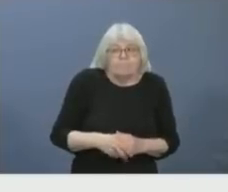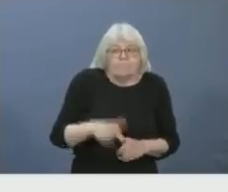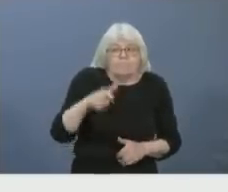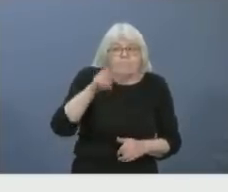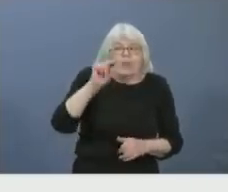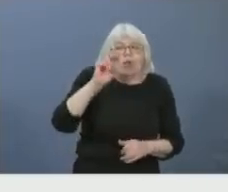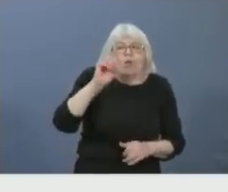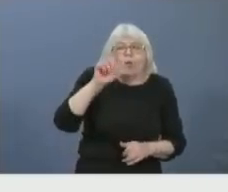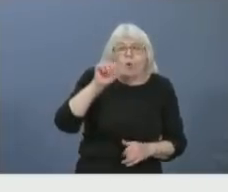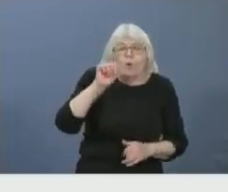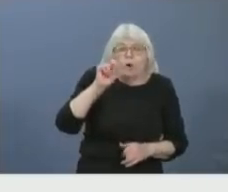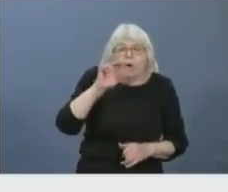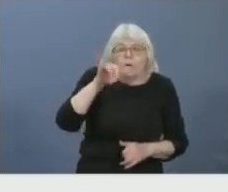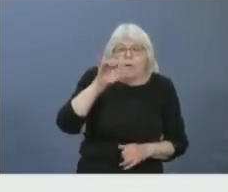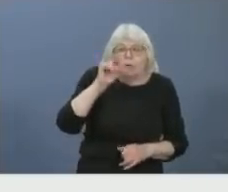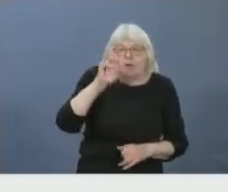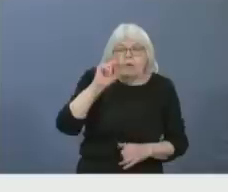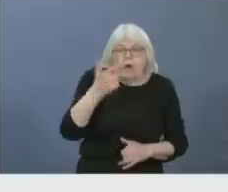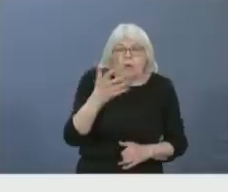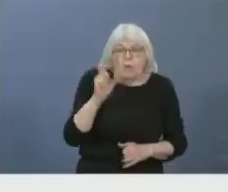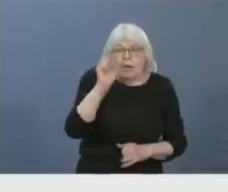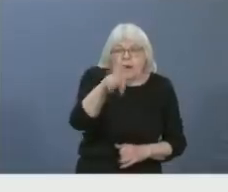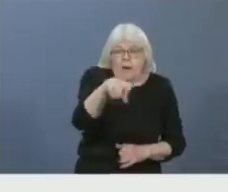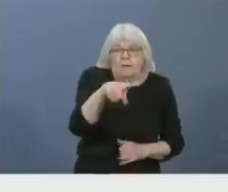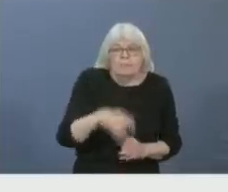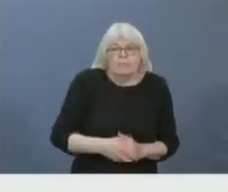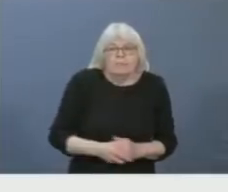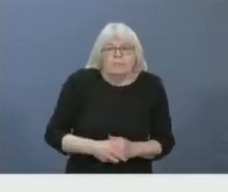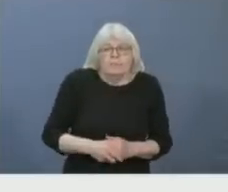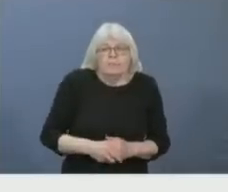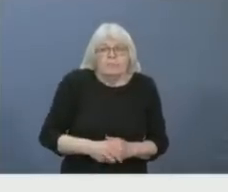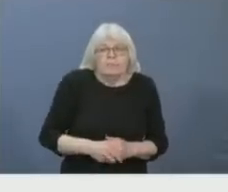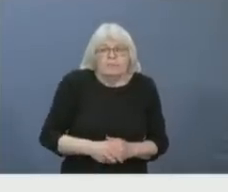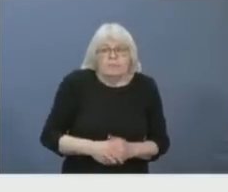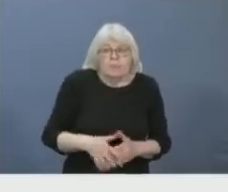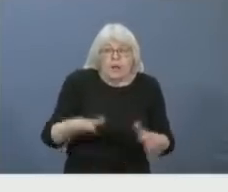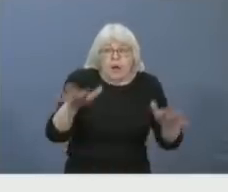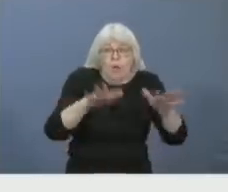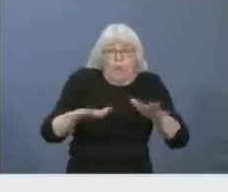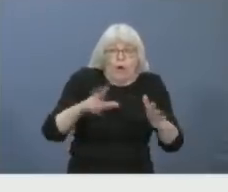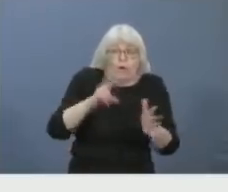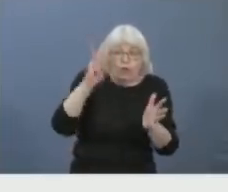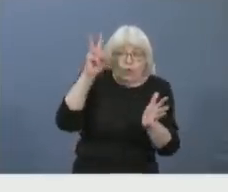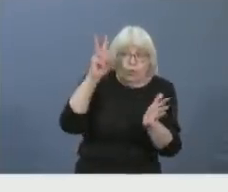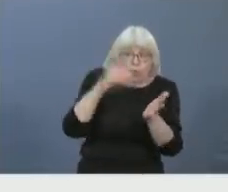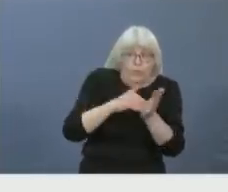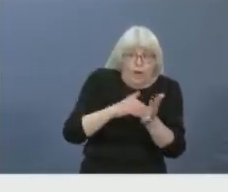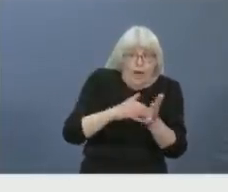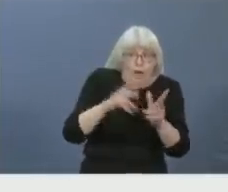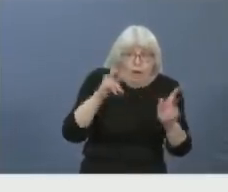about 2,000 people have been evacuated, we've been told. Where have those people gone?